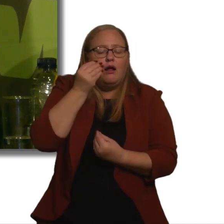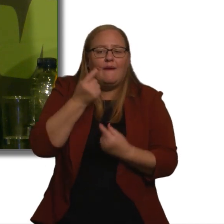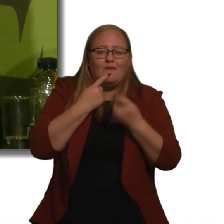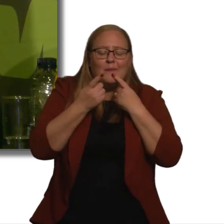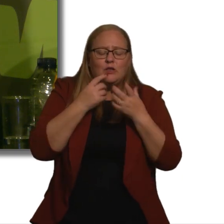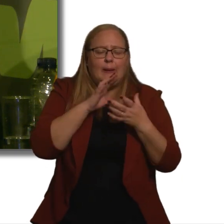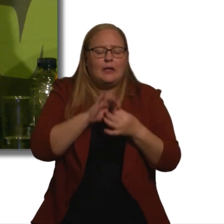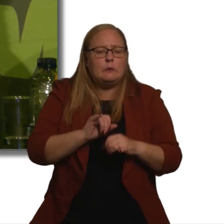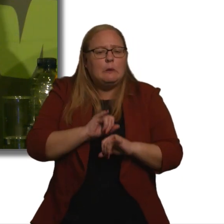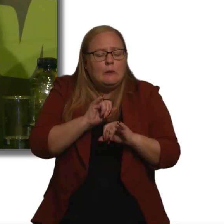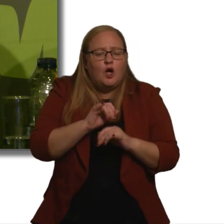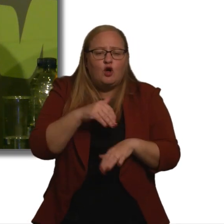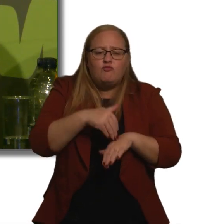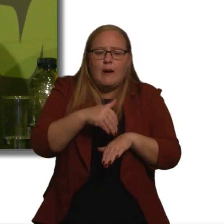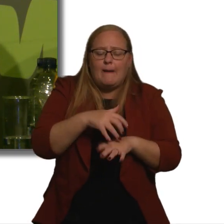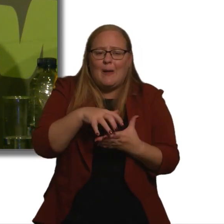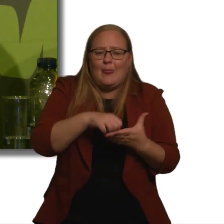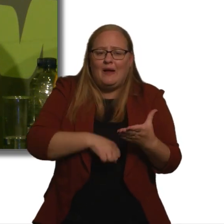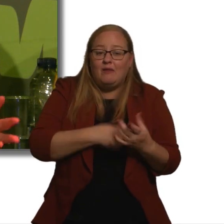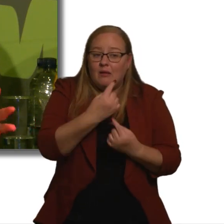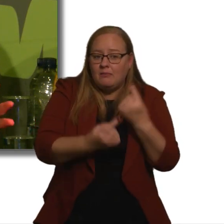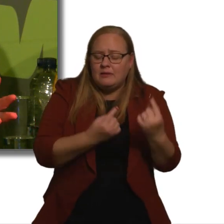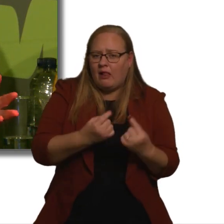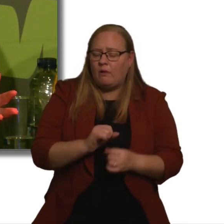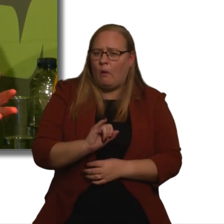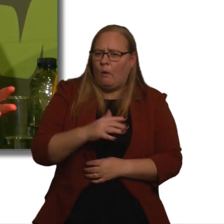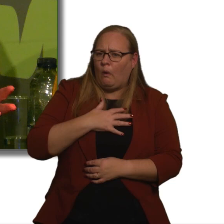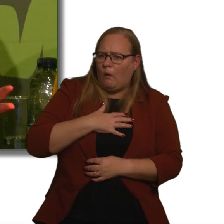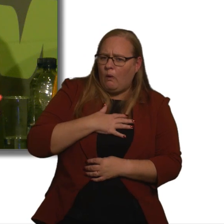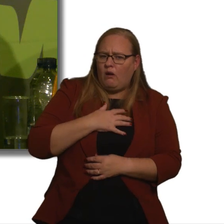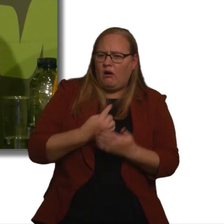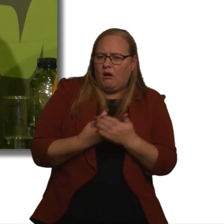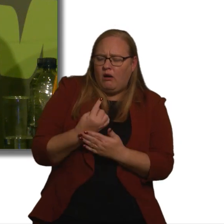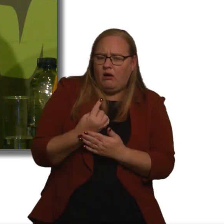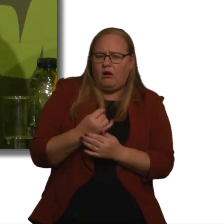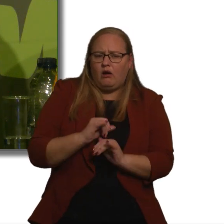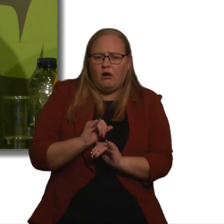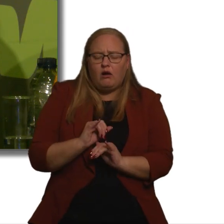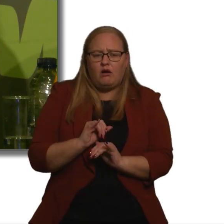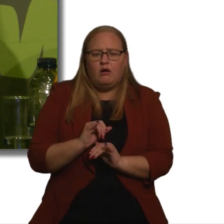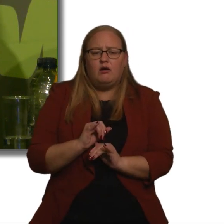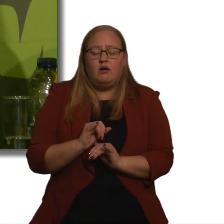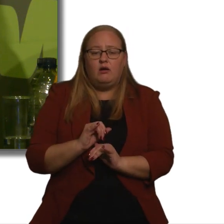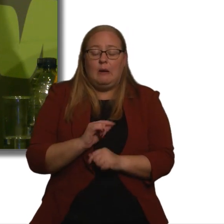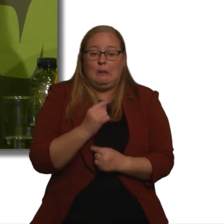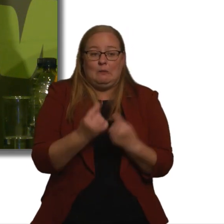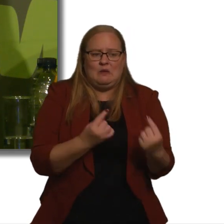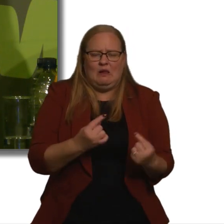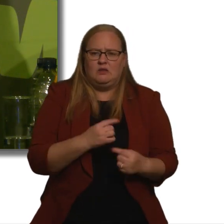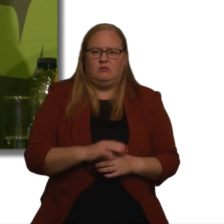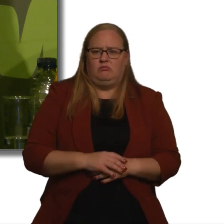and theft, and they are equally appalled as you all are as what's happening, and they are now saying